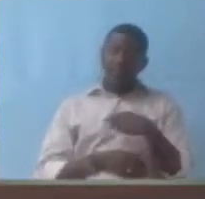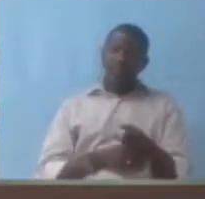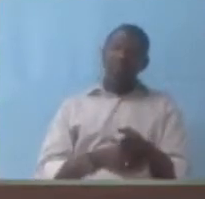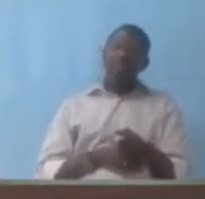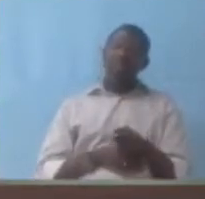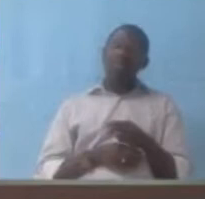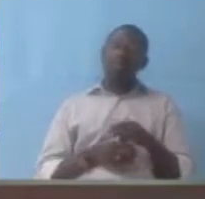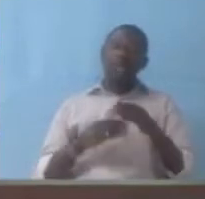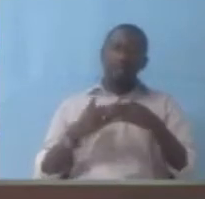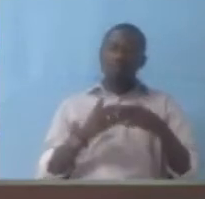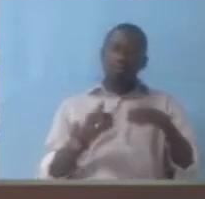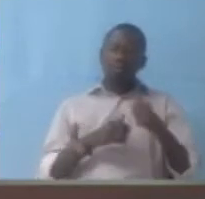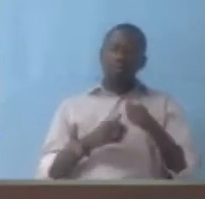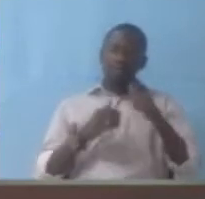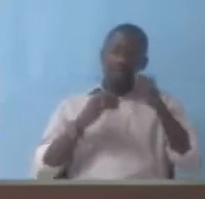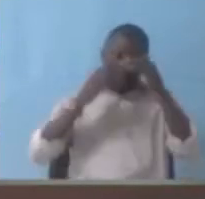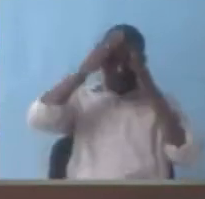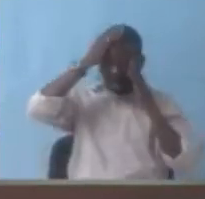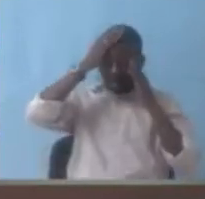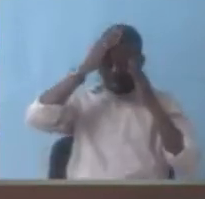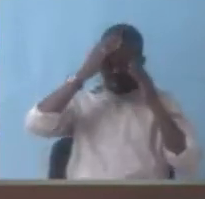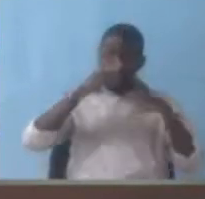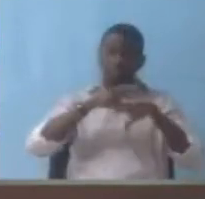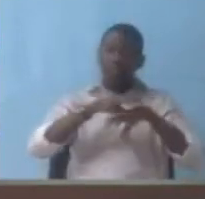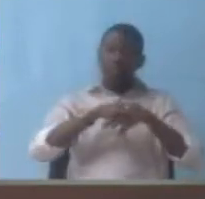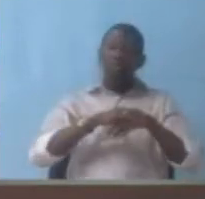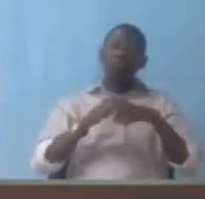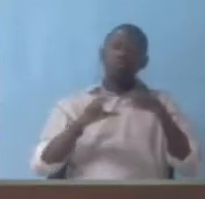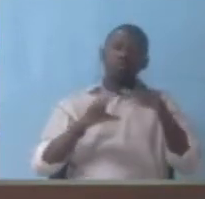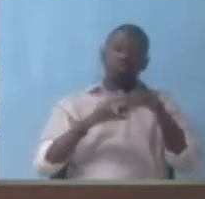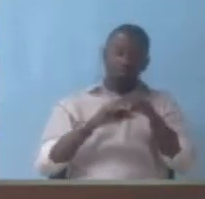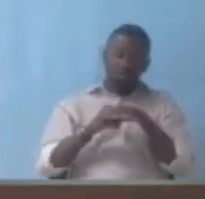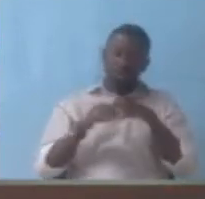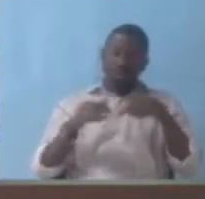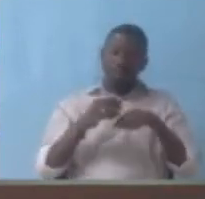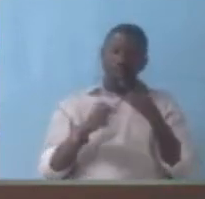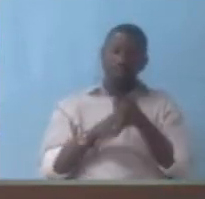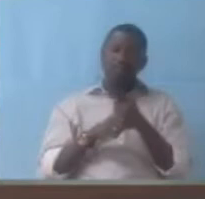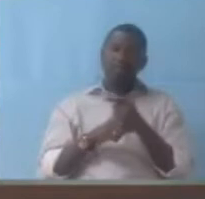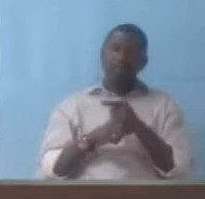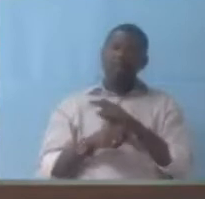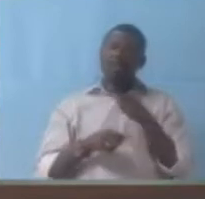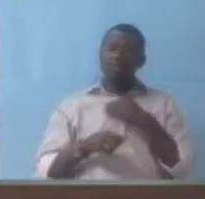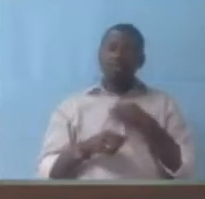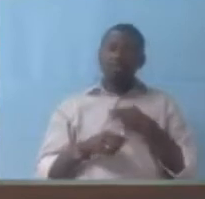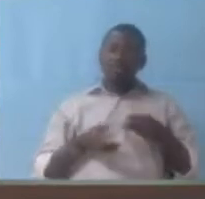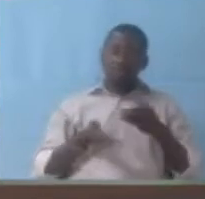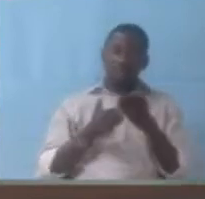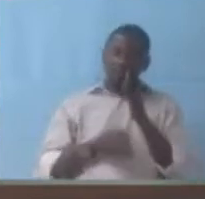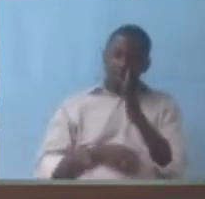cannot legitimize torture. It cannot legitimize detention. What